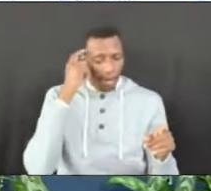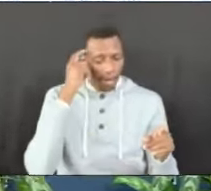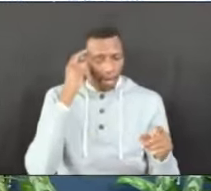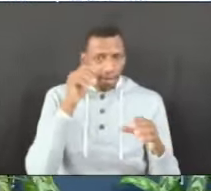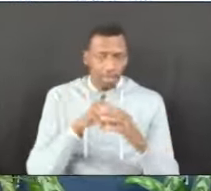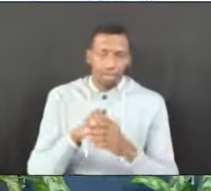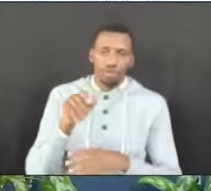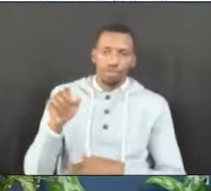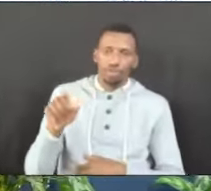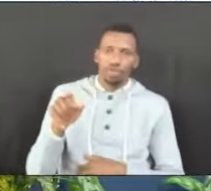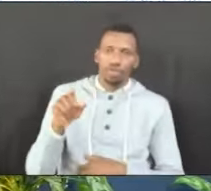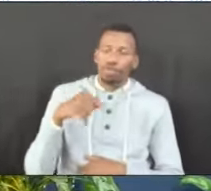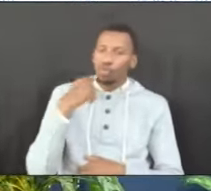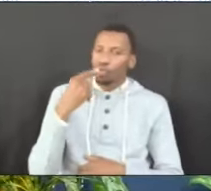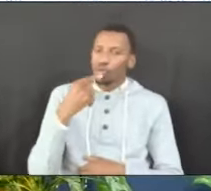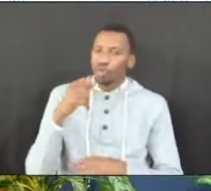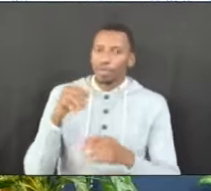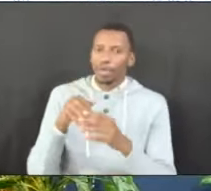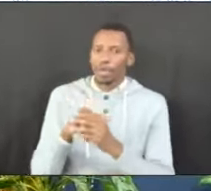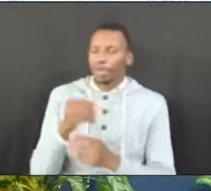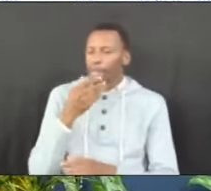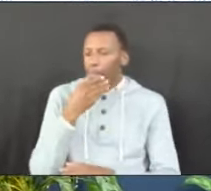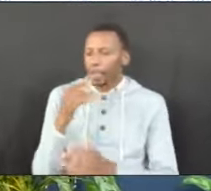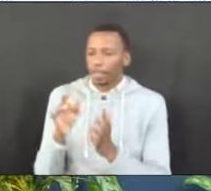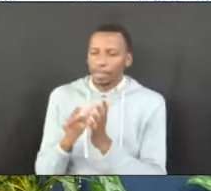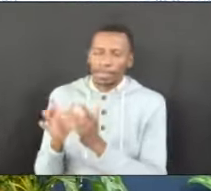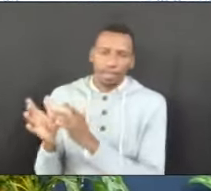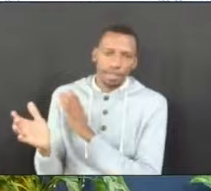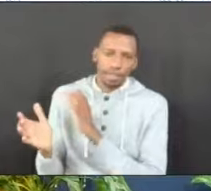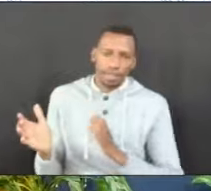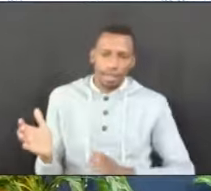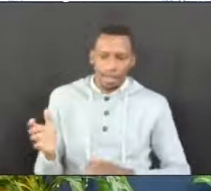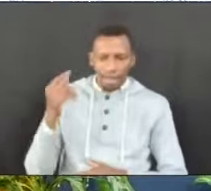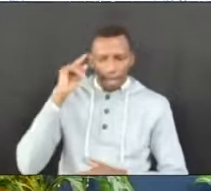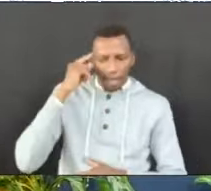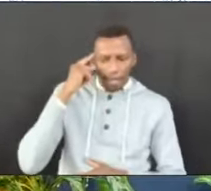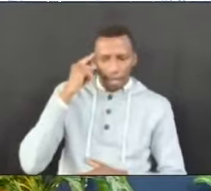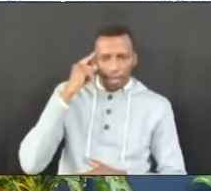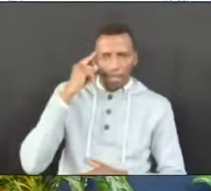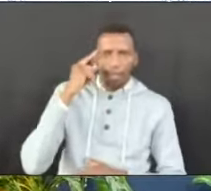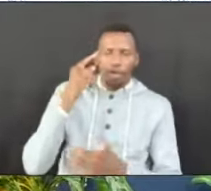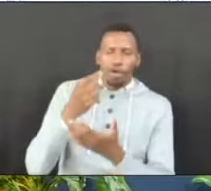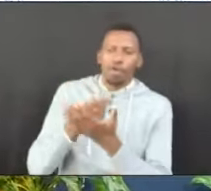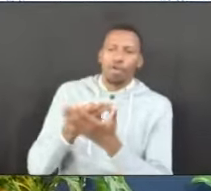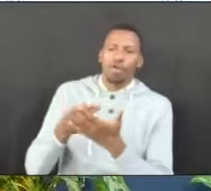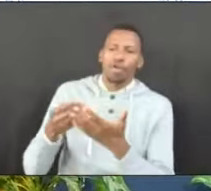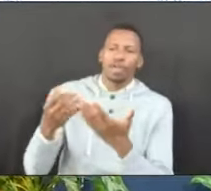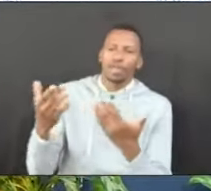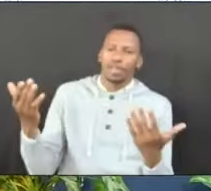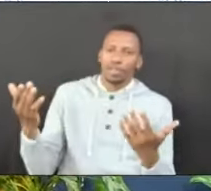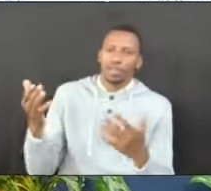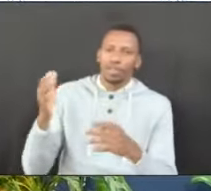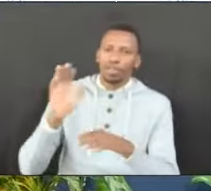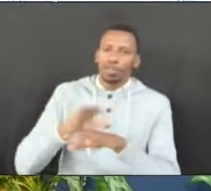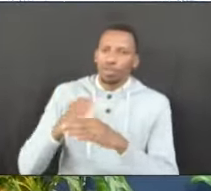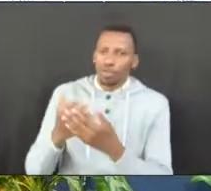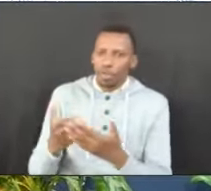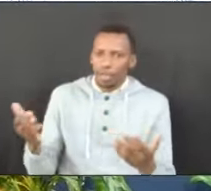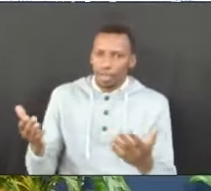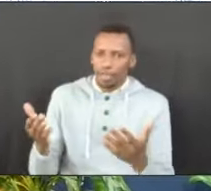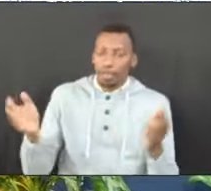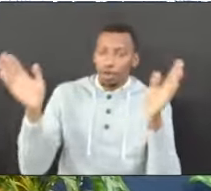who? The man, Jesus Christ, who did not consider divinity, the good things of heaven, things to be